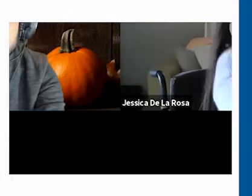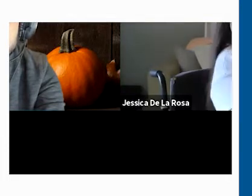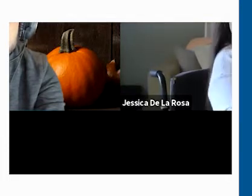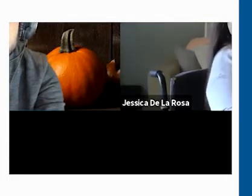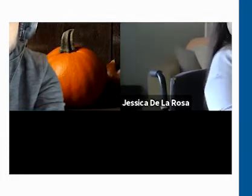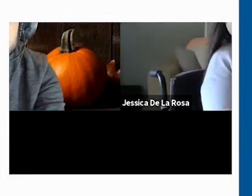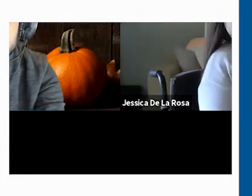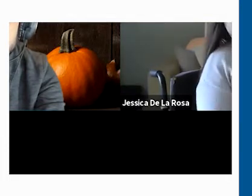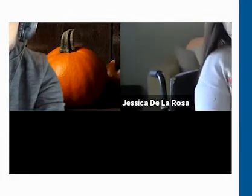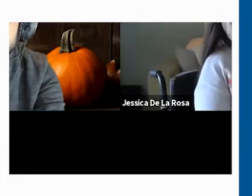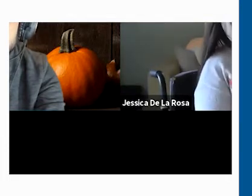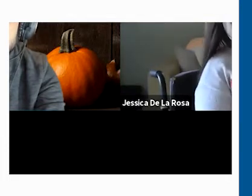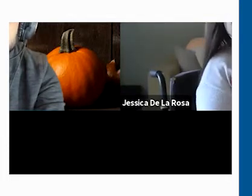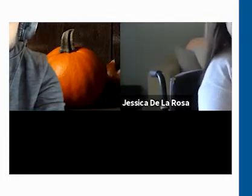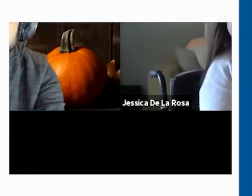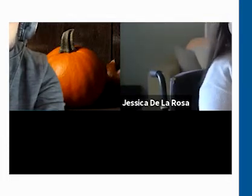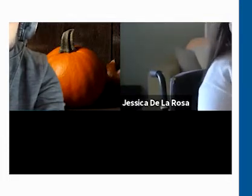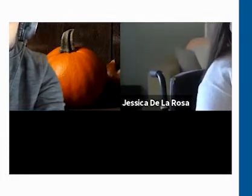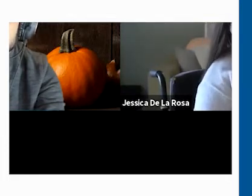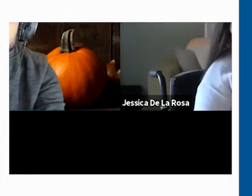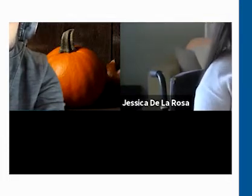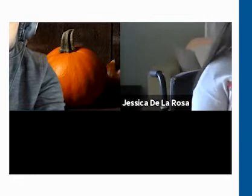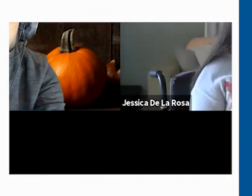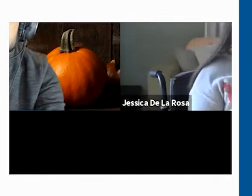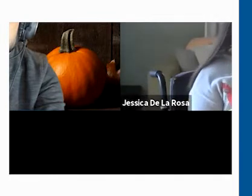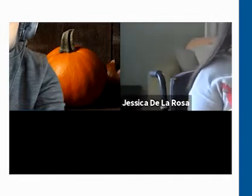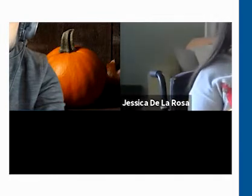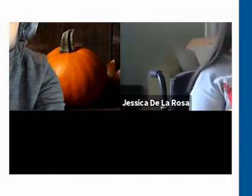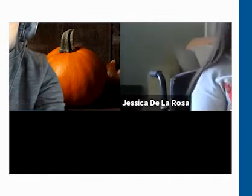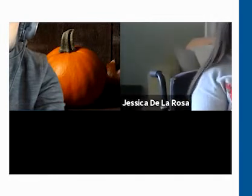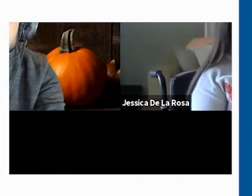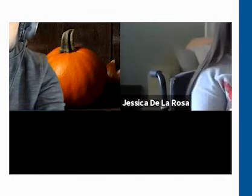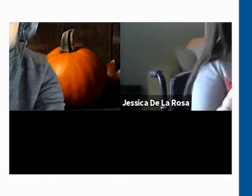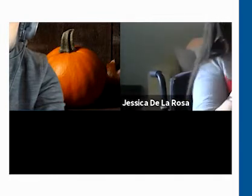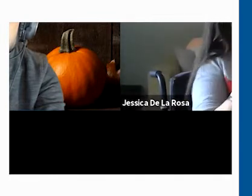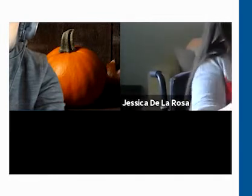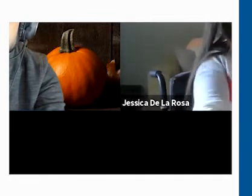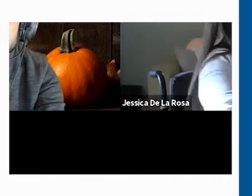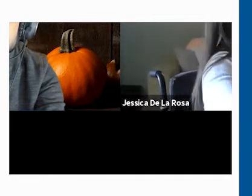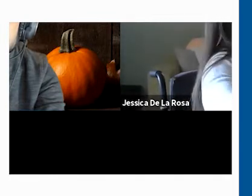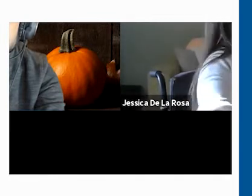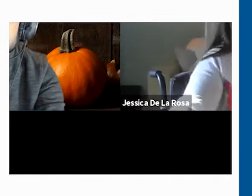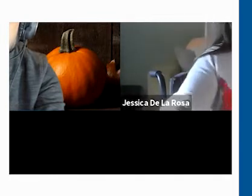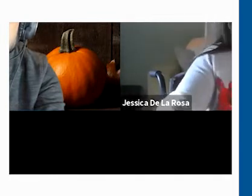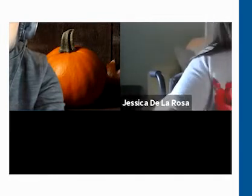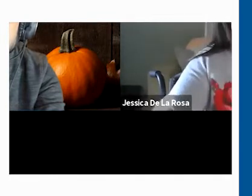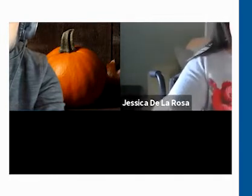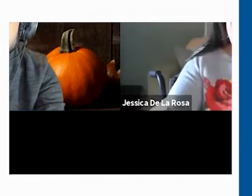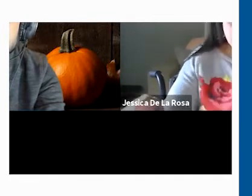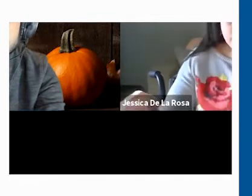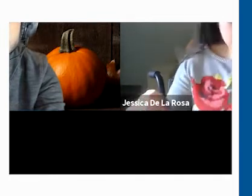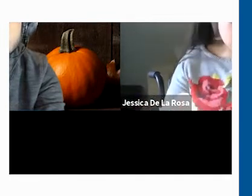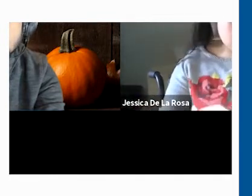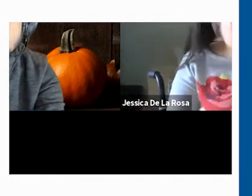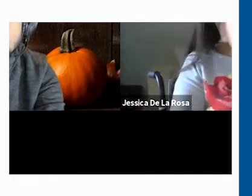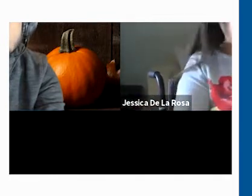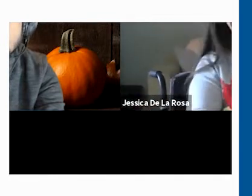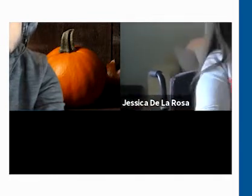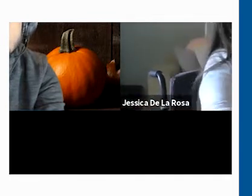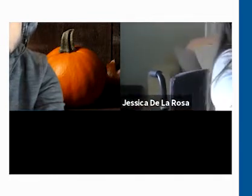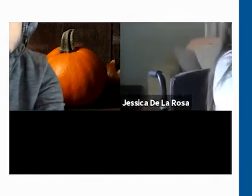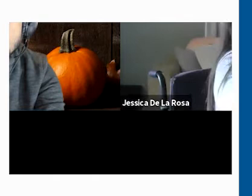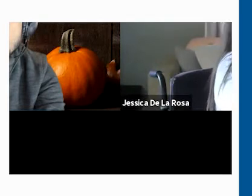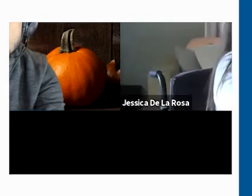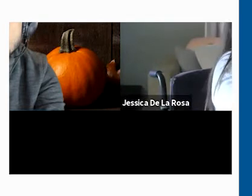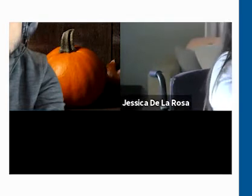right now, but in our office, we actually have a location on the 3rd floor, which is a large room where all city agencies will coordinate with one another.